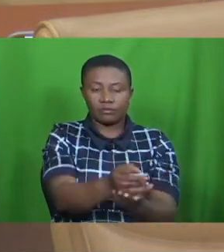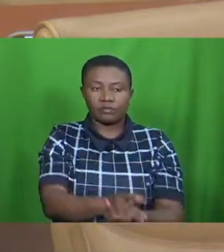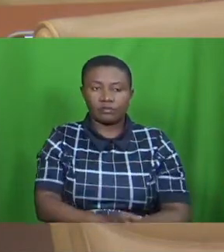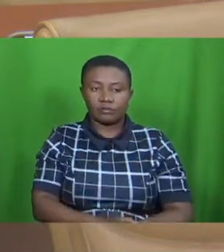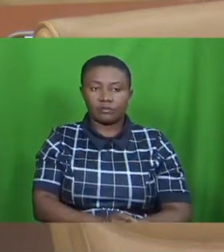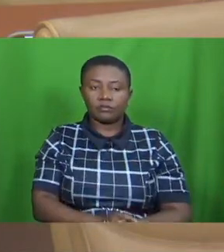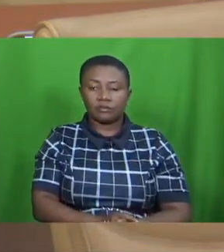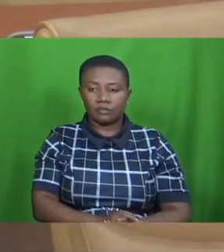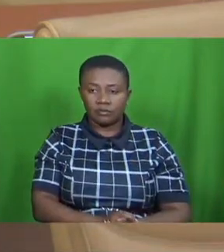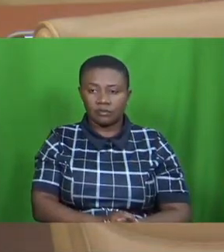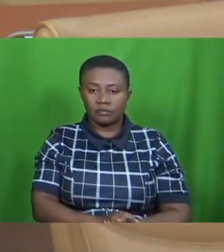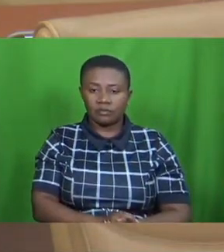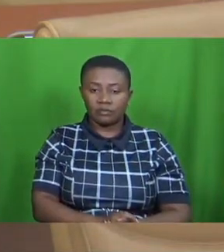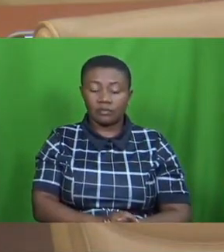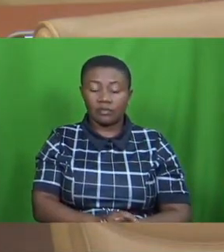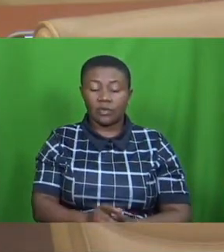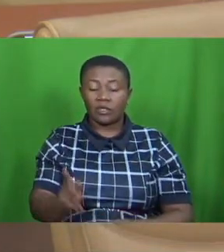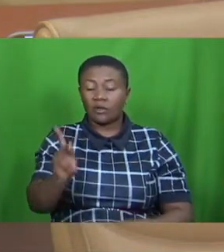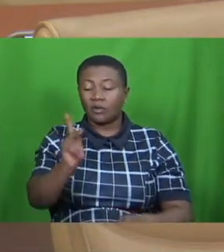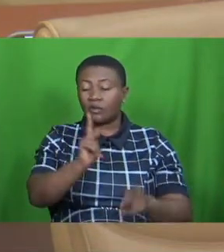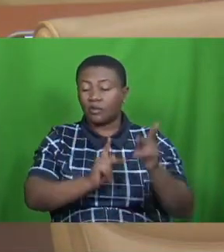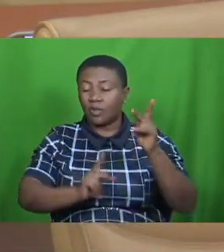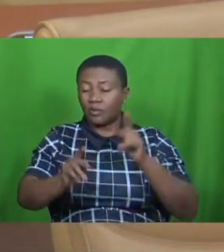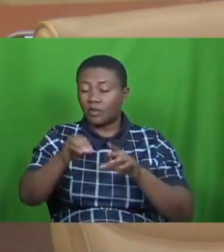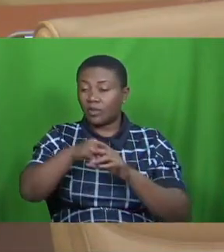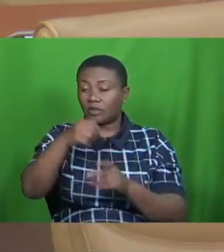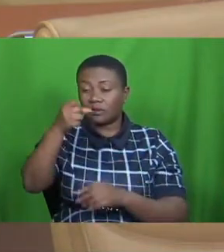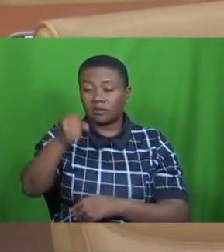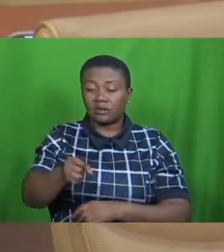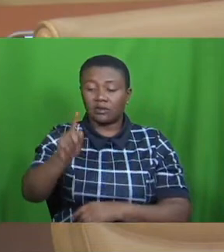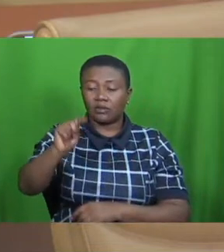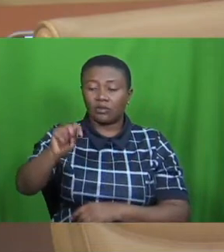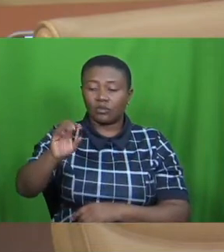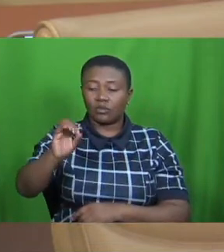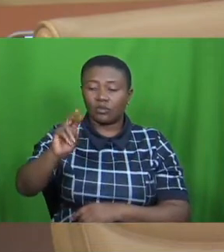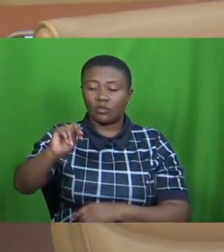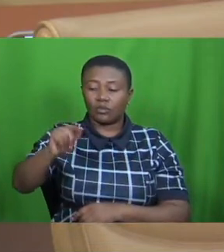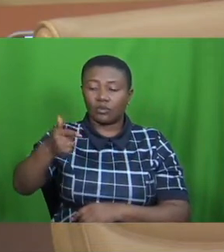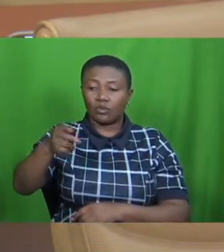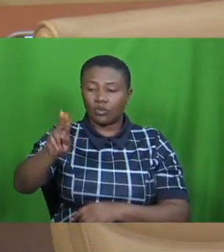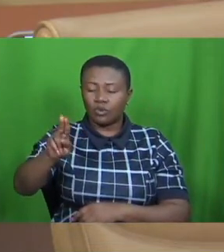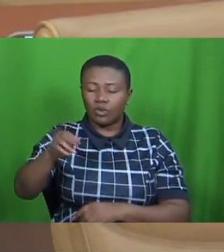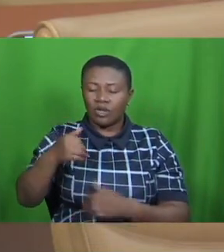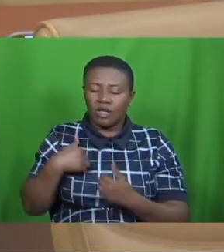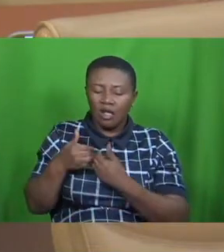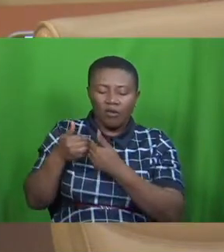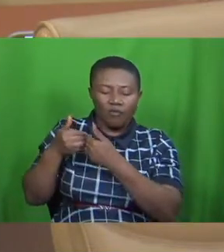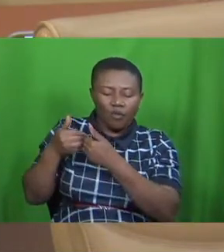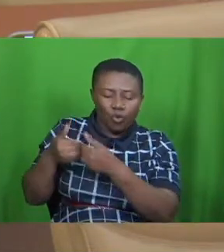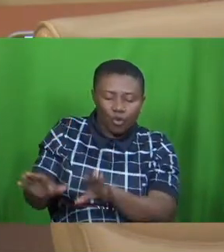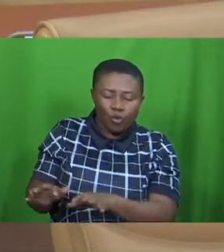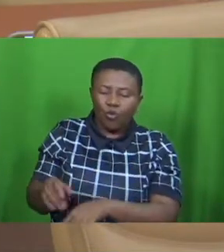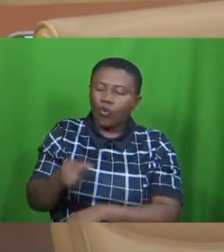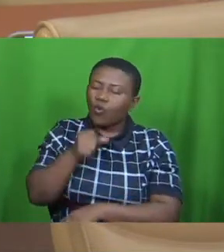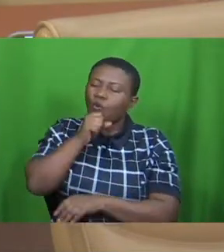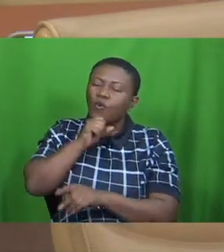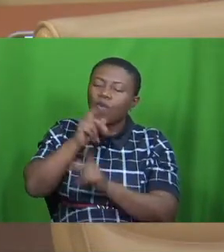The people of Southtown have lost an elderly person, an